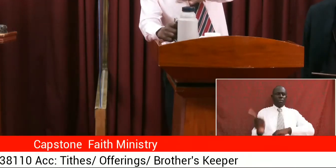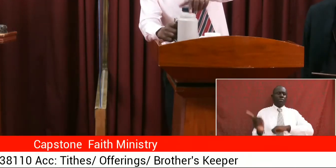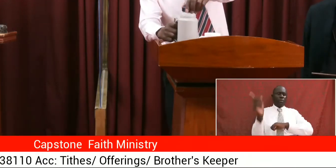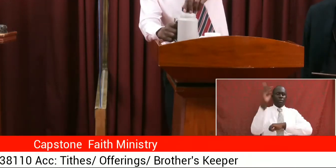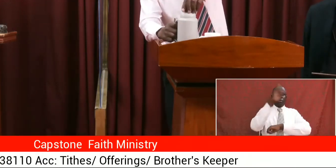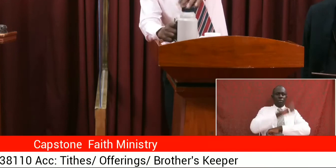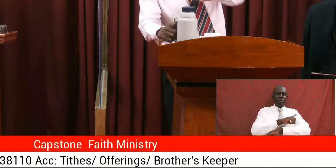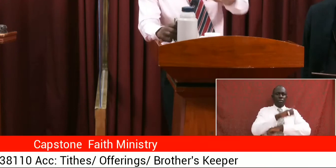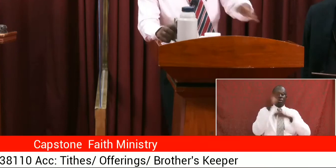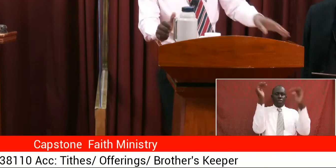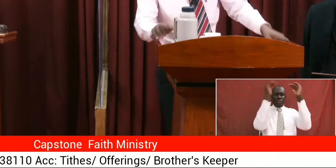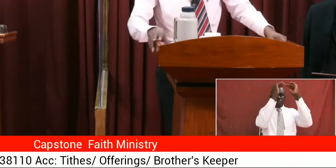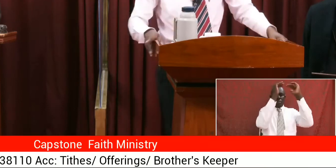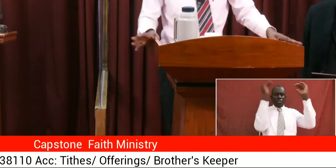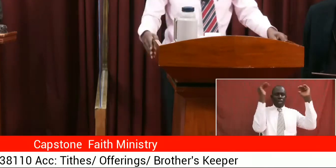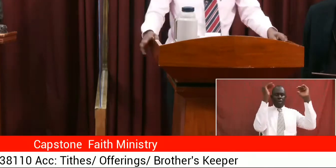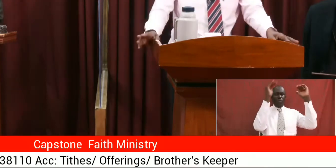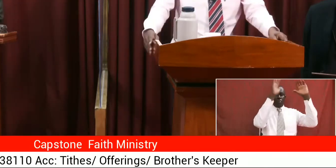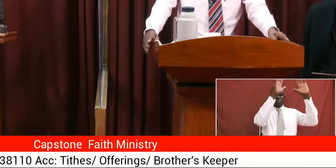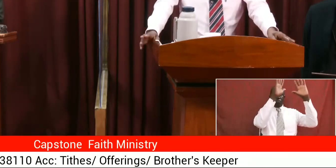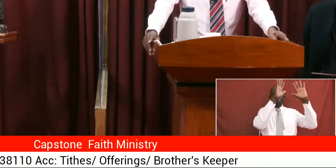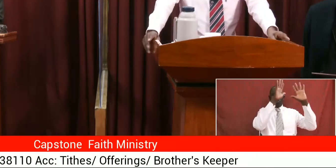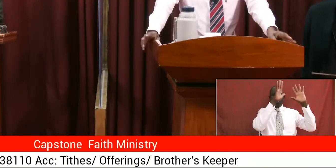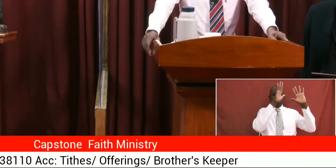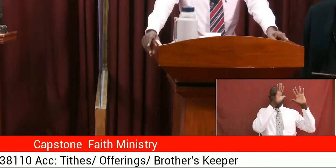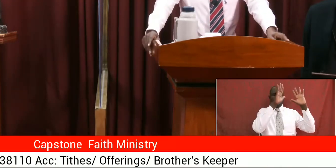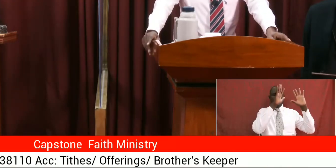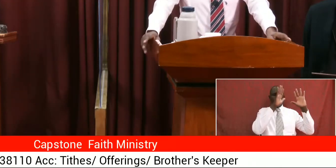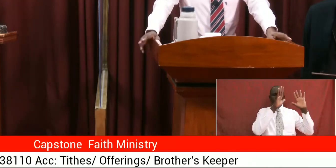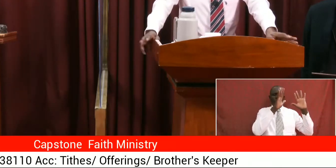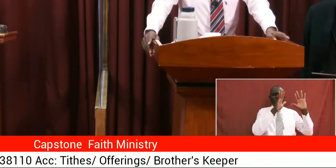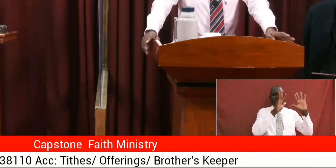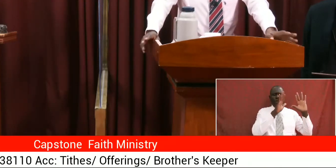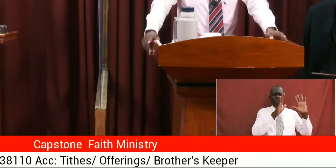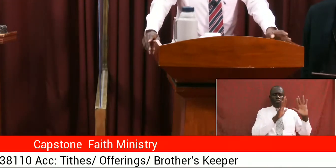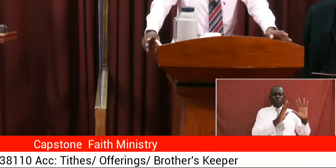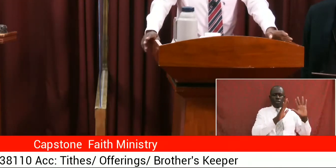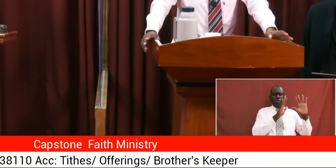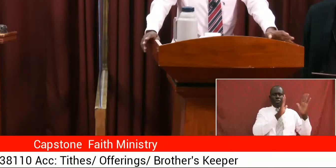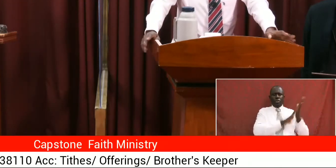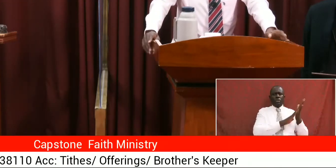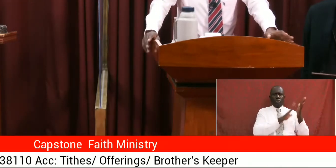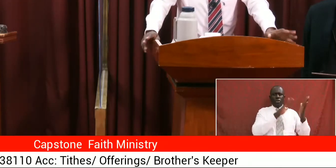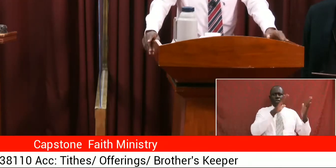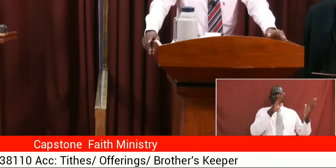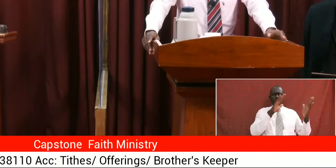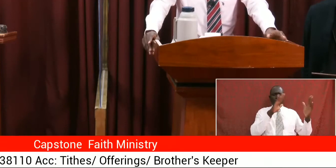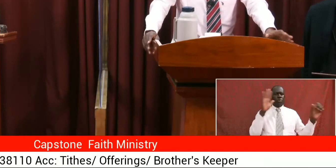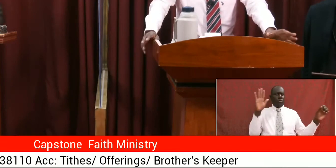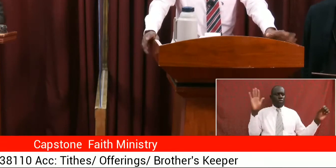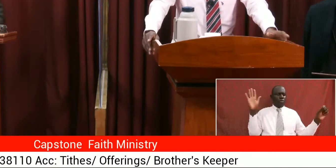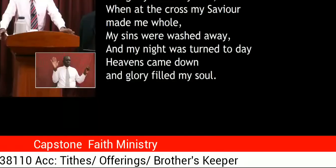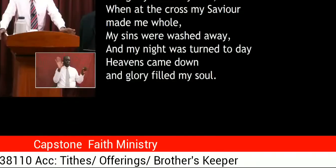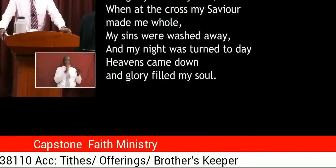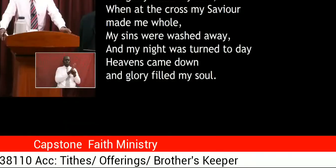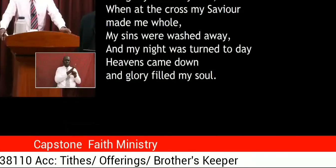day. Heavens came down and glory filled my